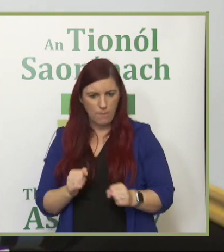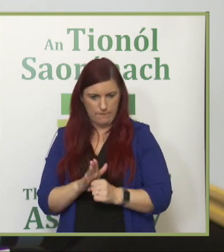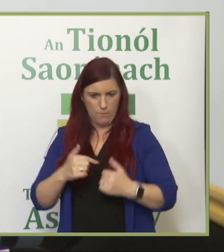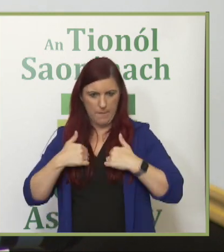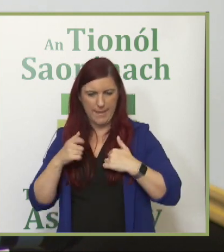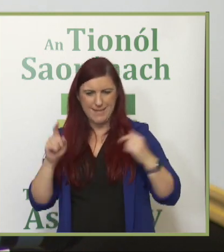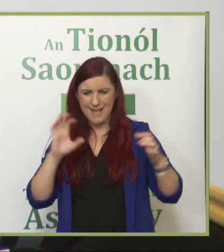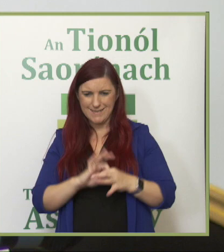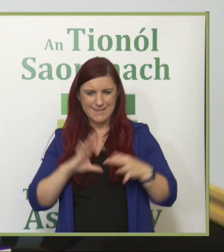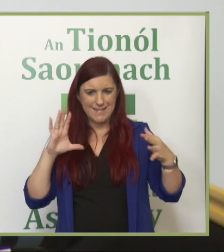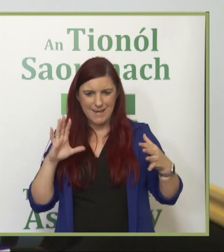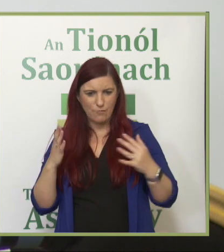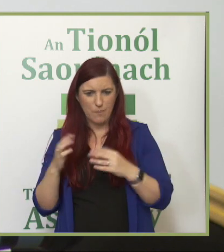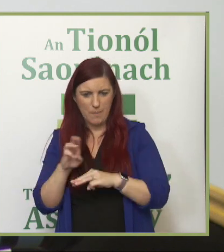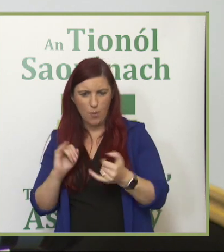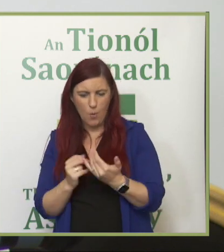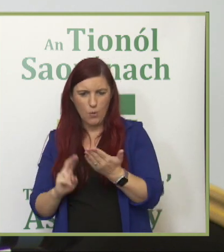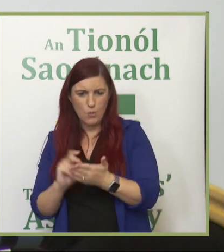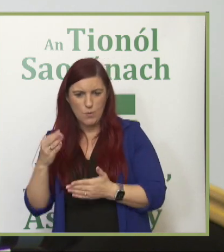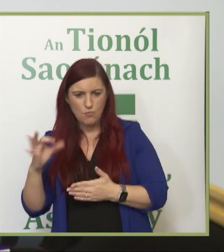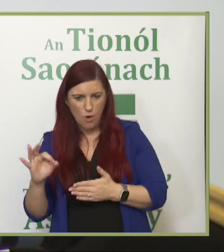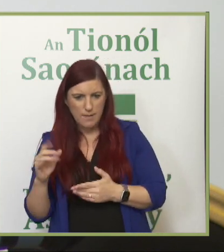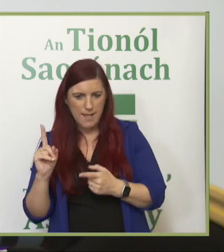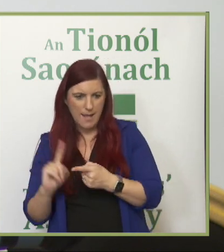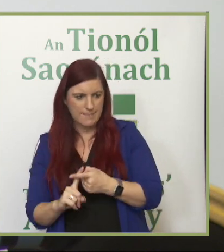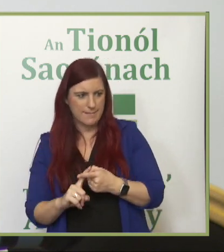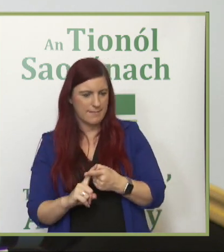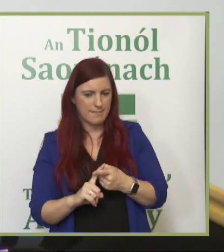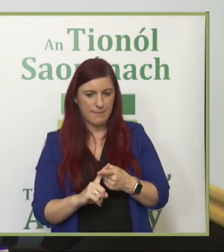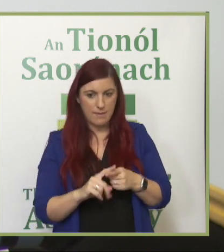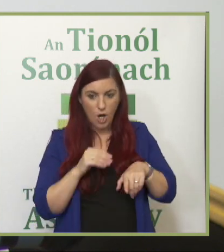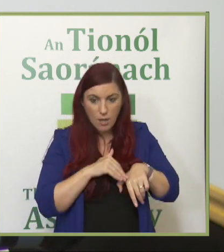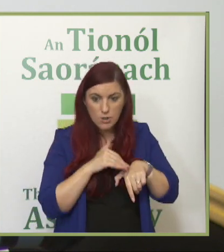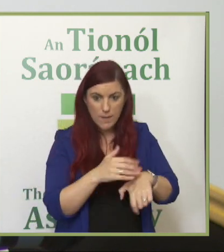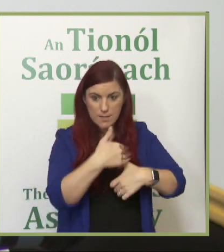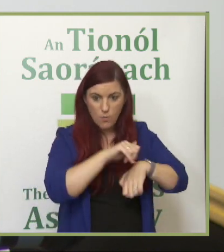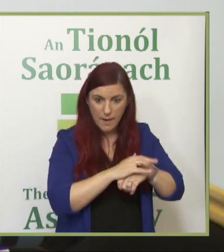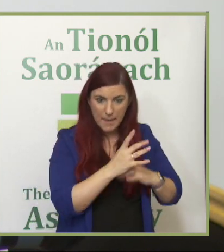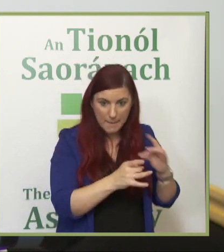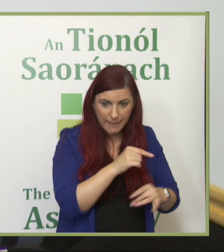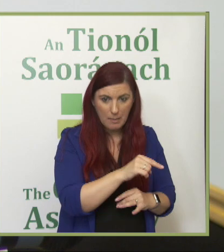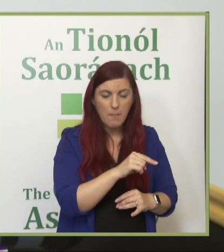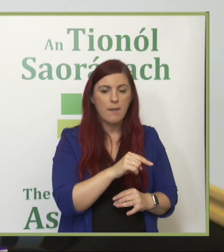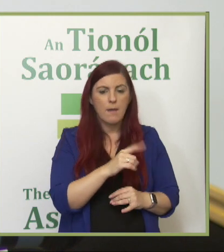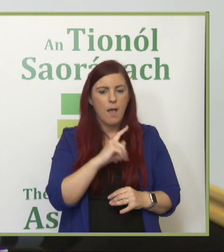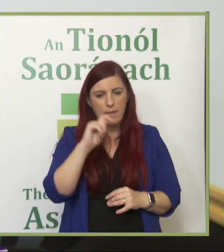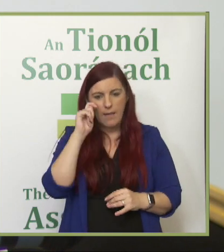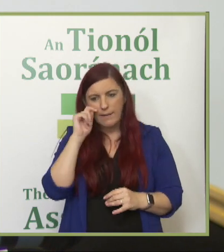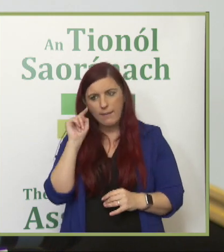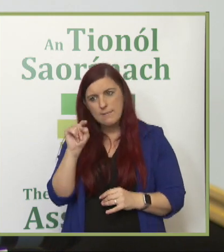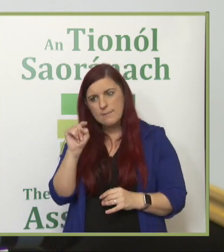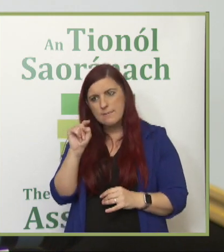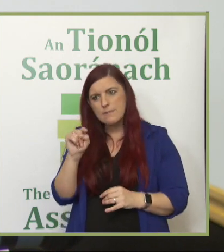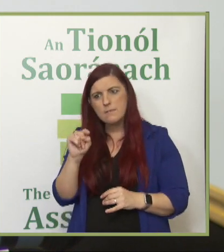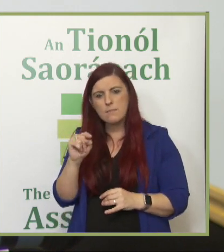that disconnect between people who use drugs and those consequences, I think, are really important. And you know, there's definitely, in